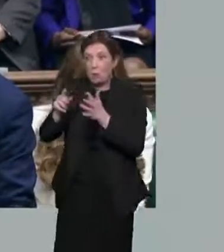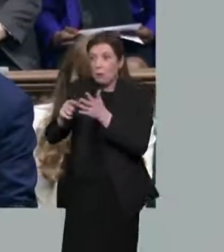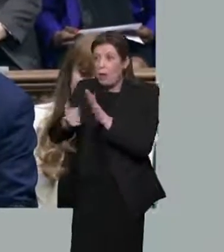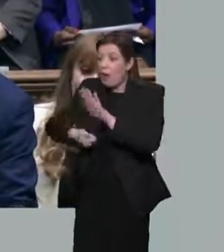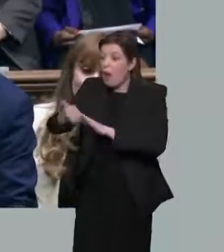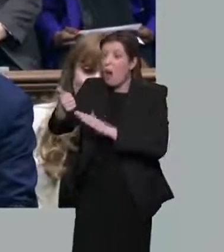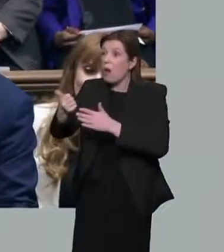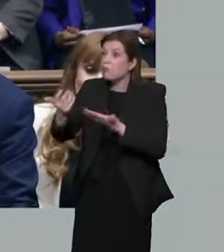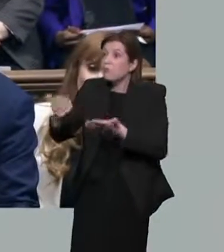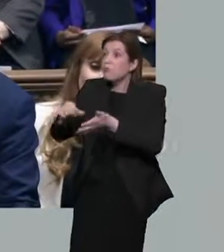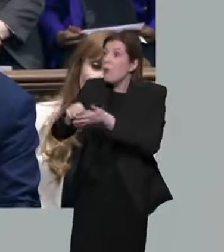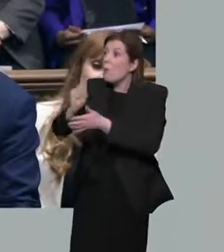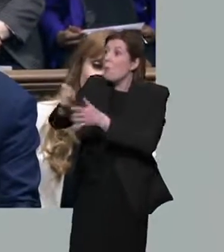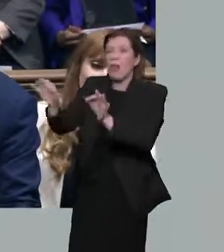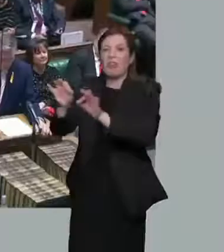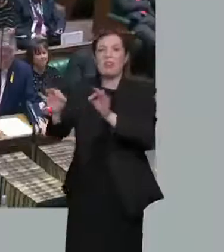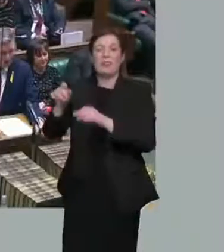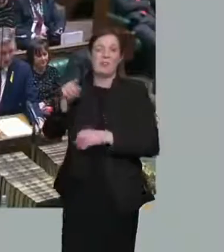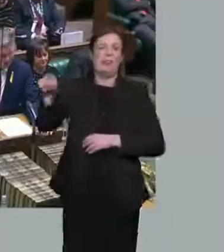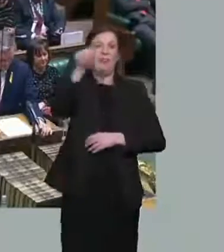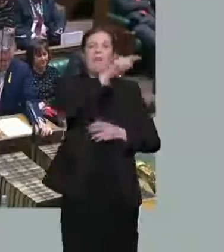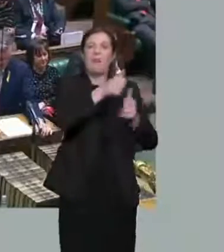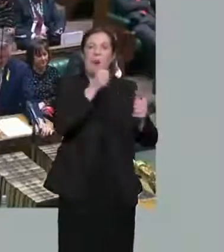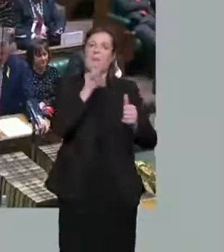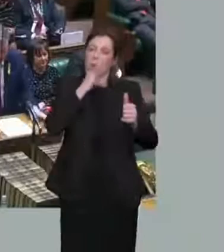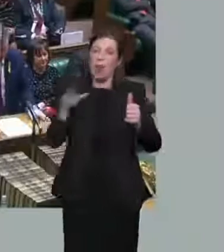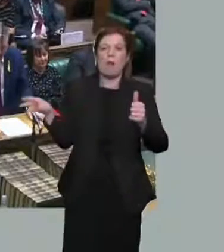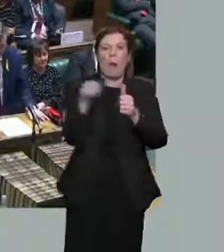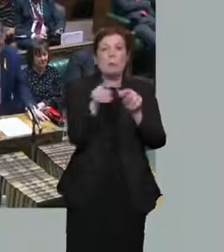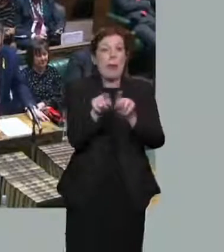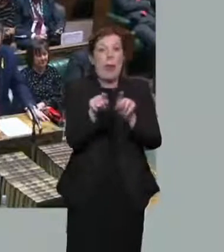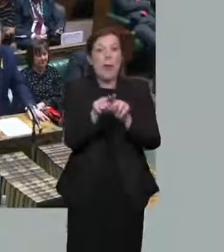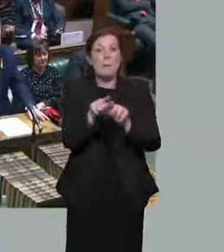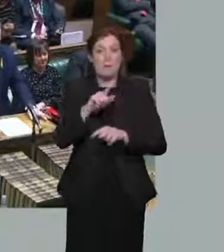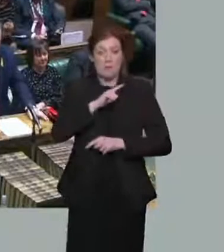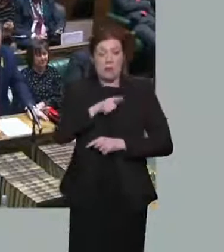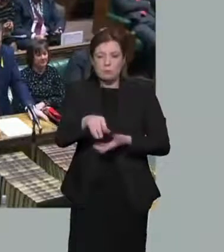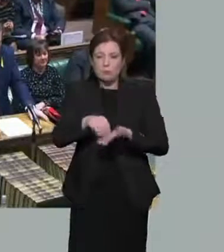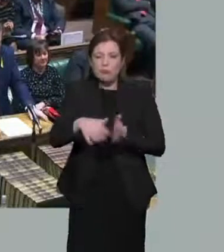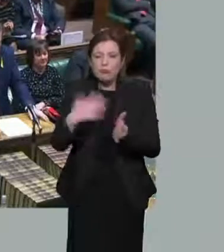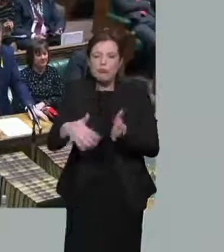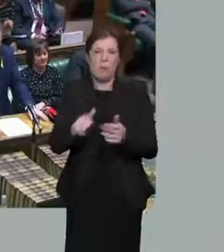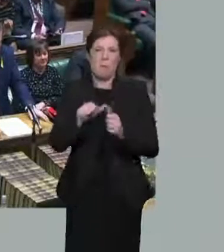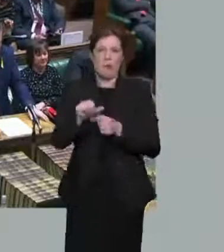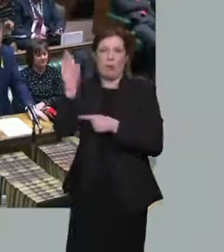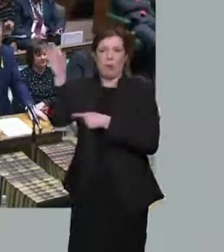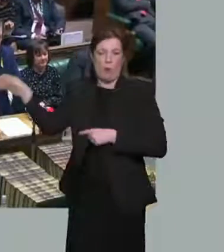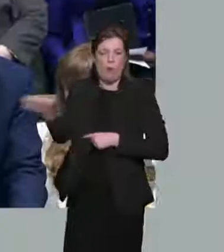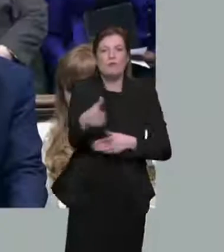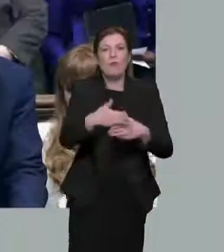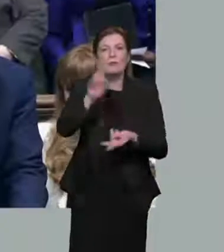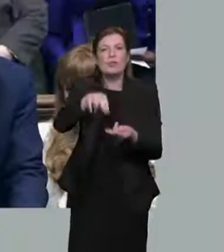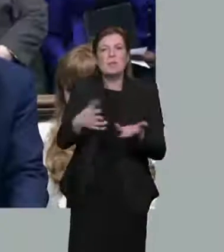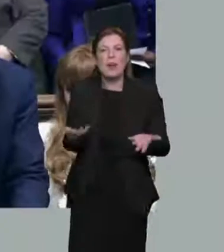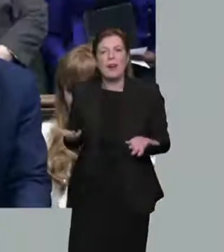this, other companies will get rid of us too and replace us with cheap labour from abroad. Why does the Prime Minister think that they will take